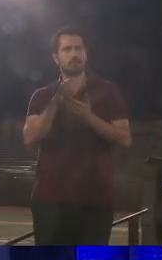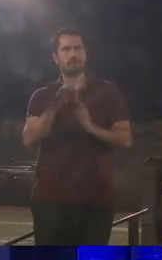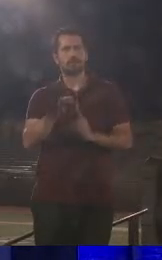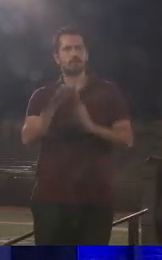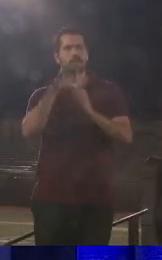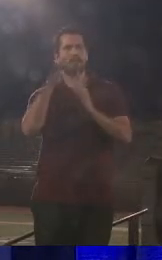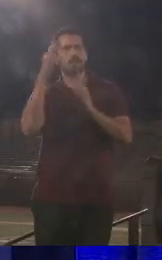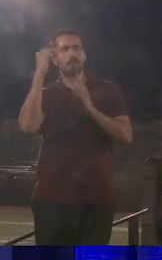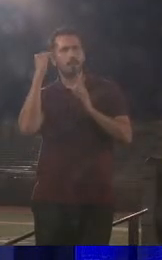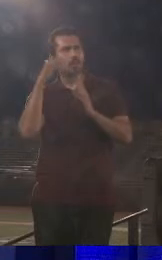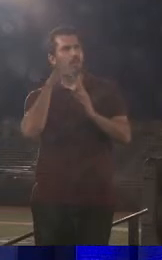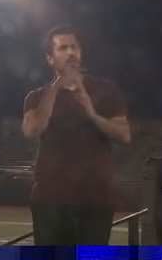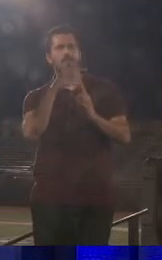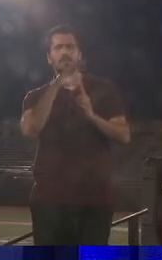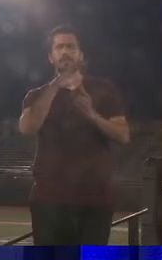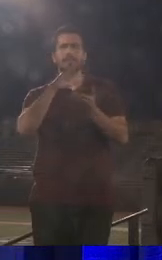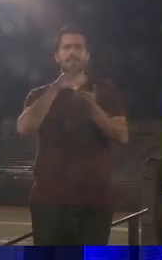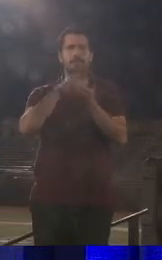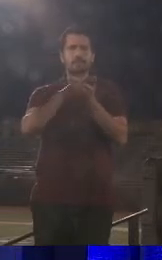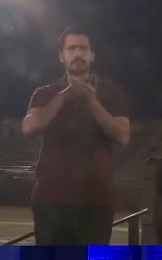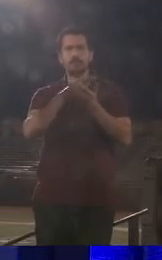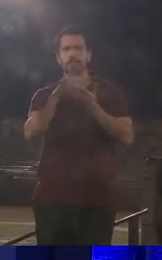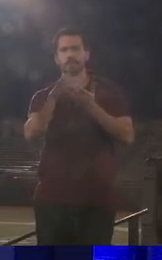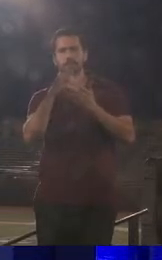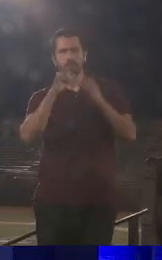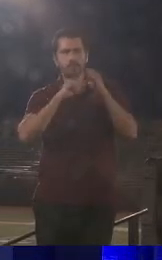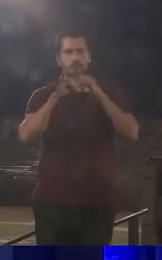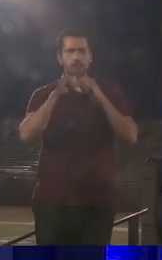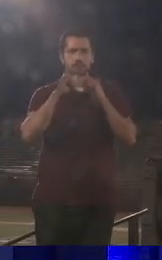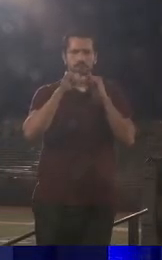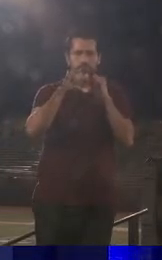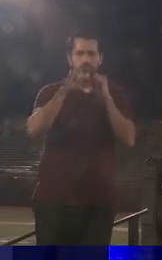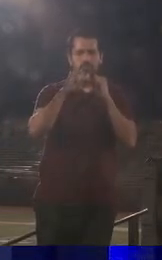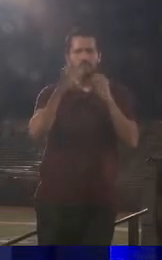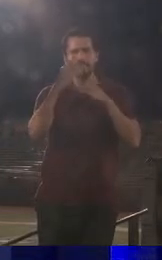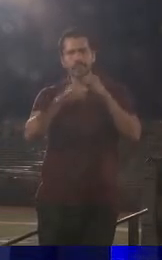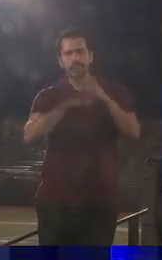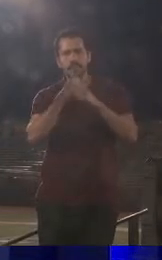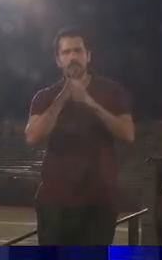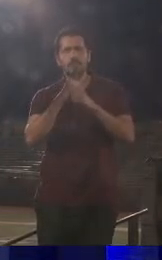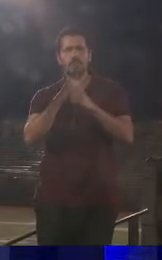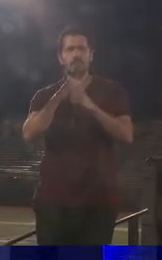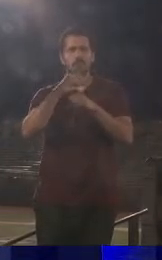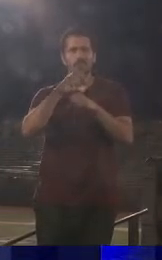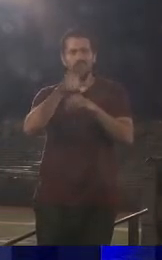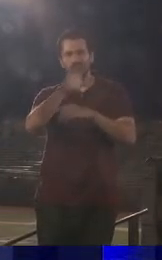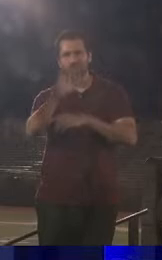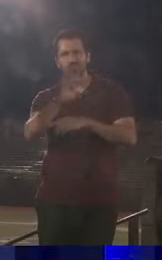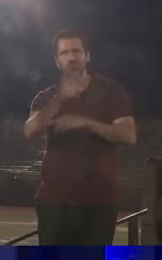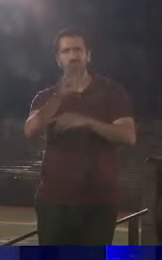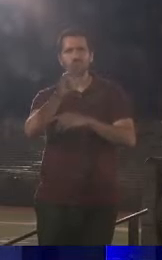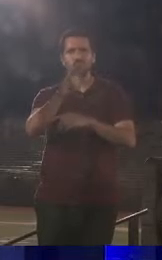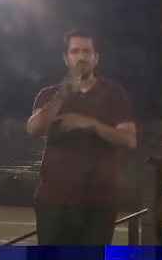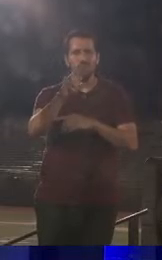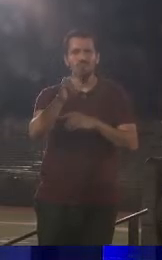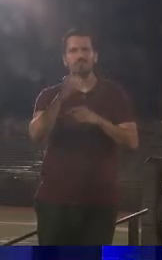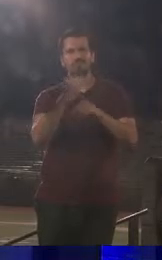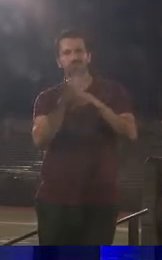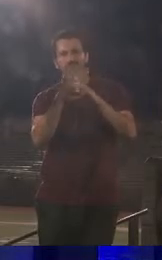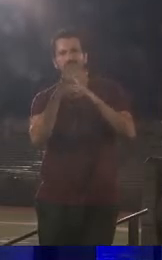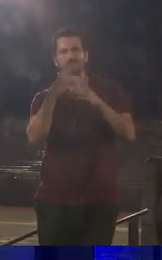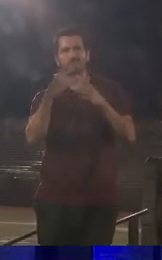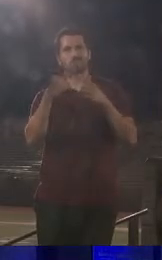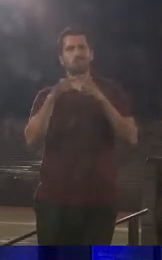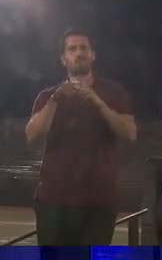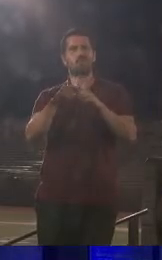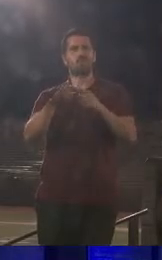not only because of the academic rigor, but because of the years of online classes and academia during a global